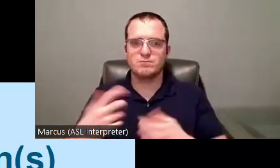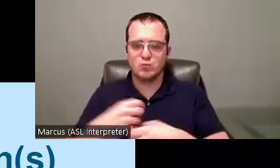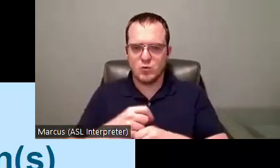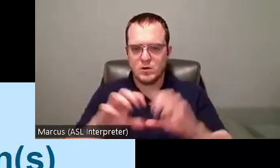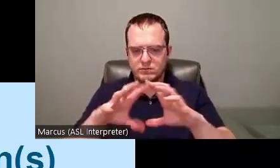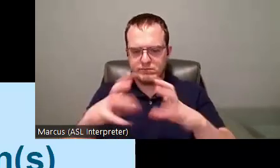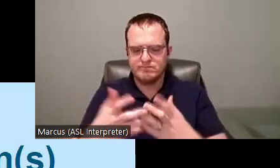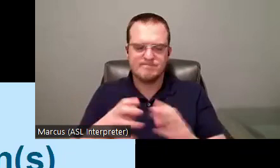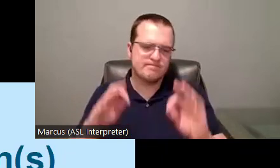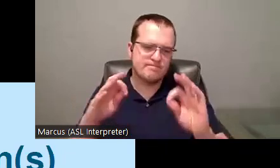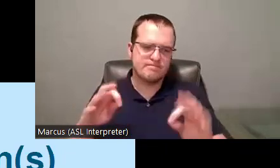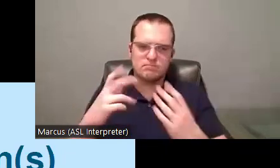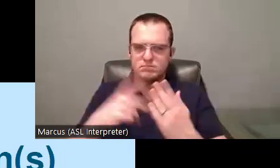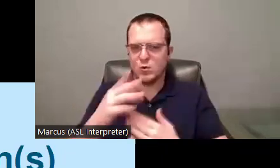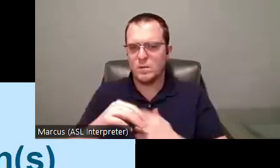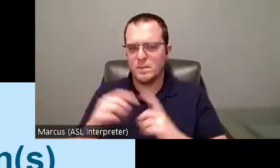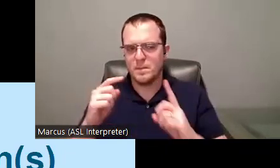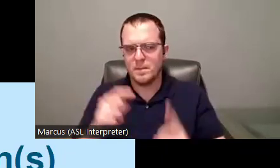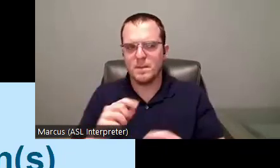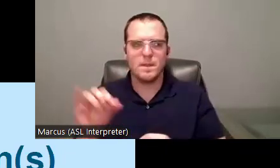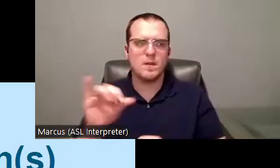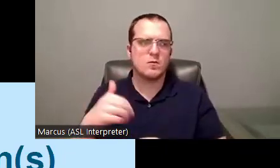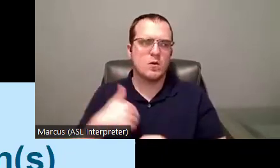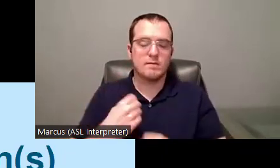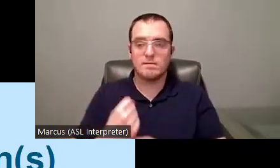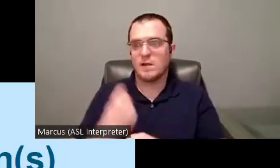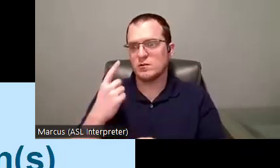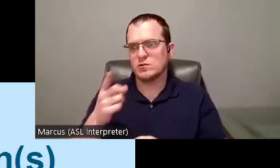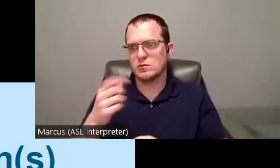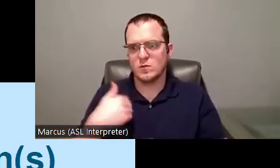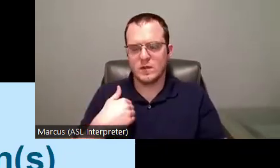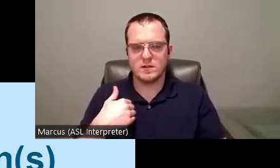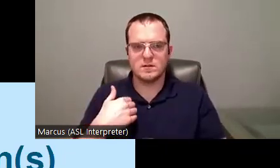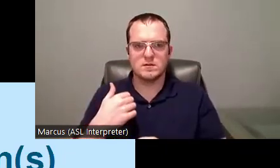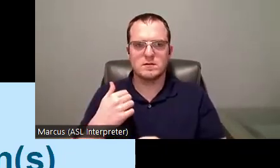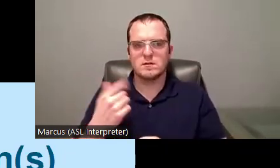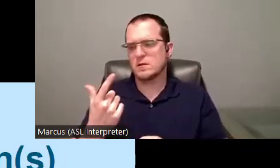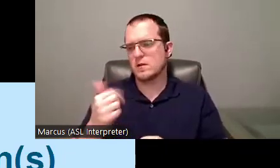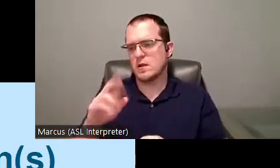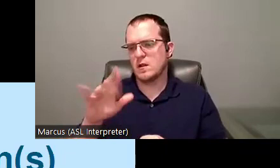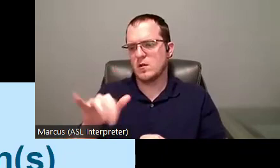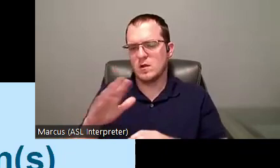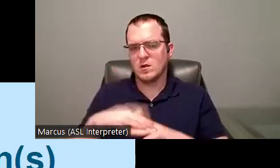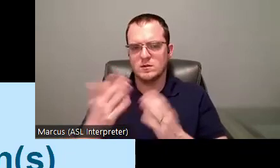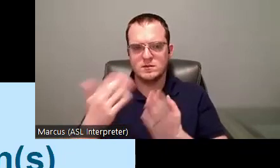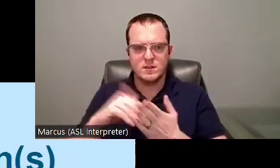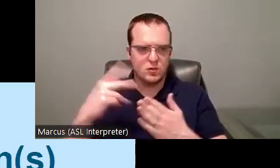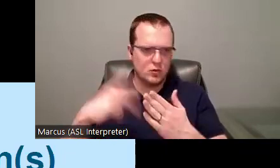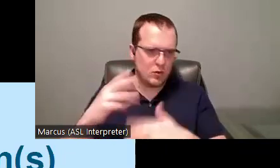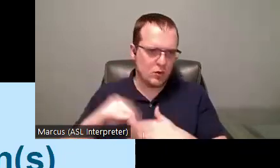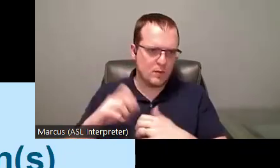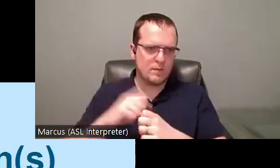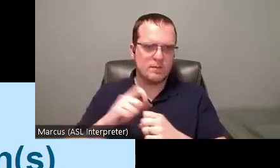program. They also have, last year we opened the Gallery Center program in the Center